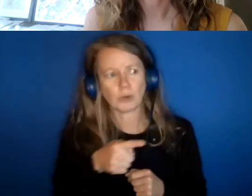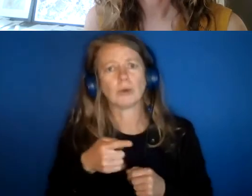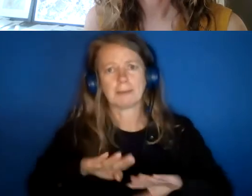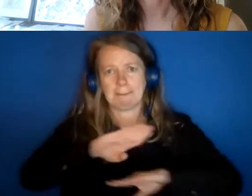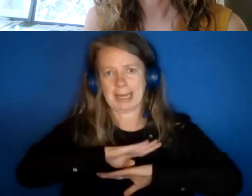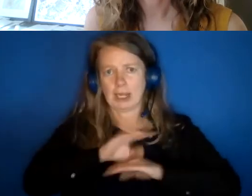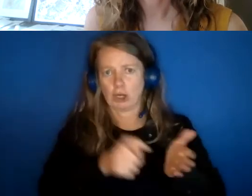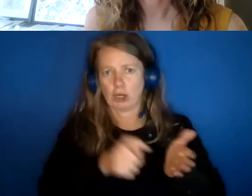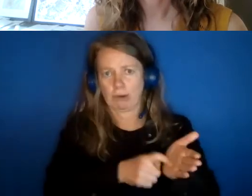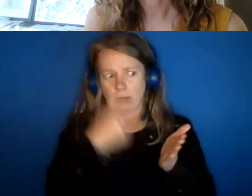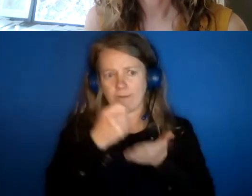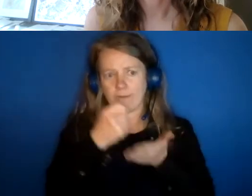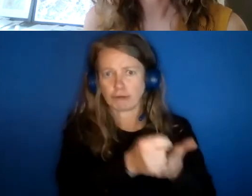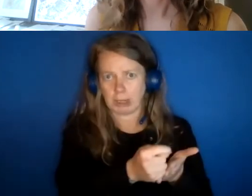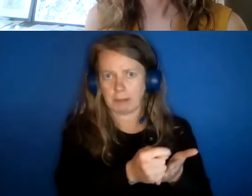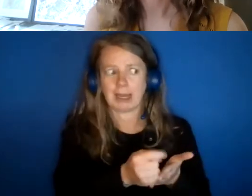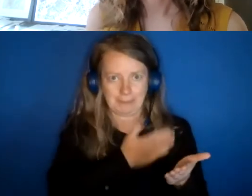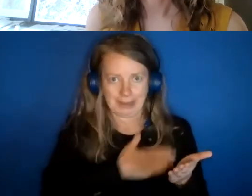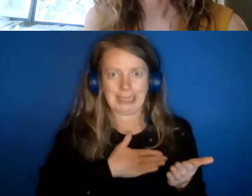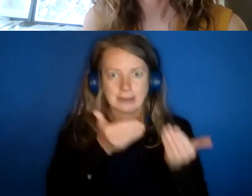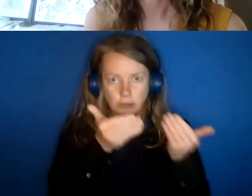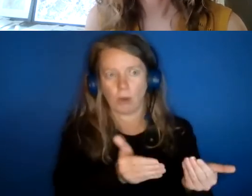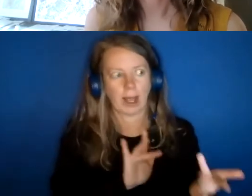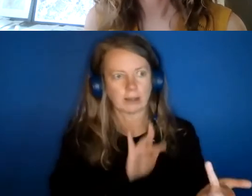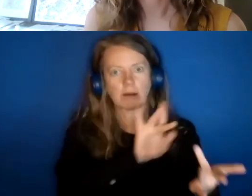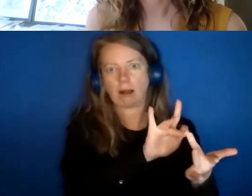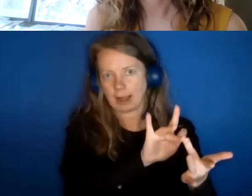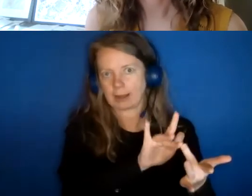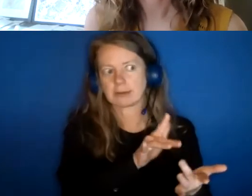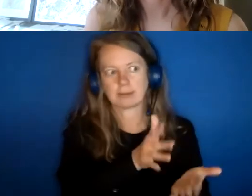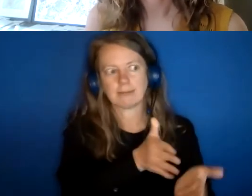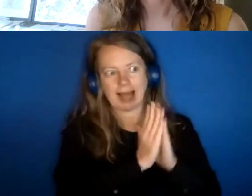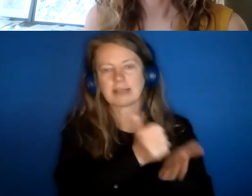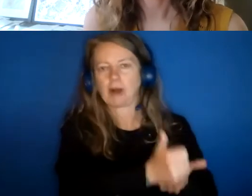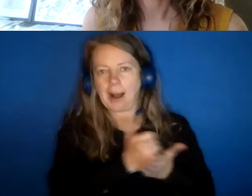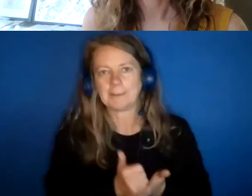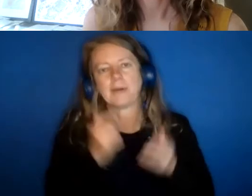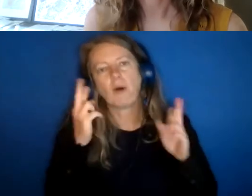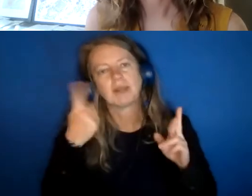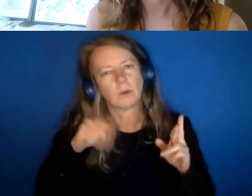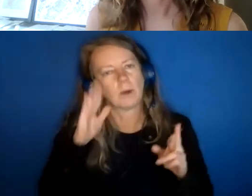treatment. And hopefully we'll have answers at that time and get you what you need so that